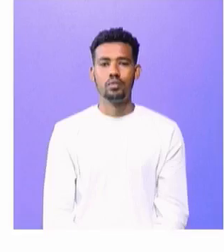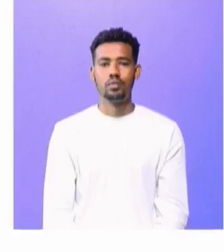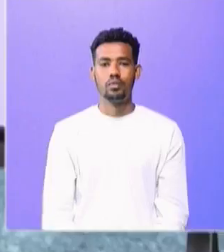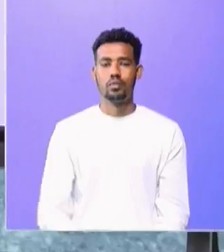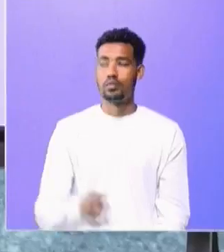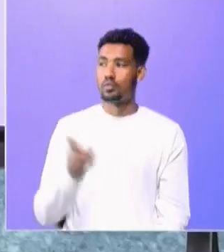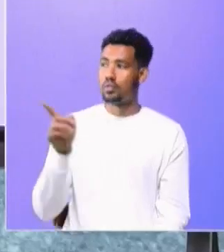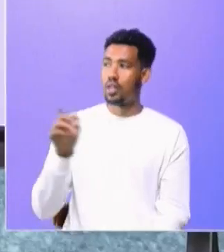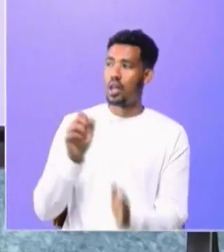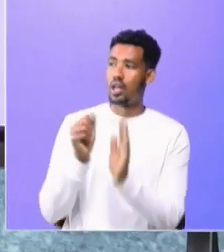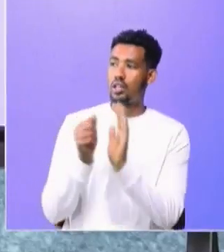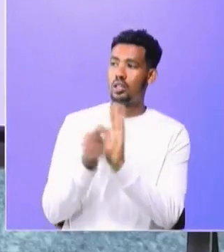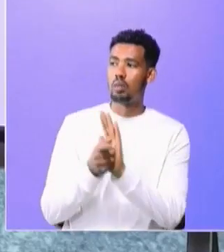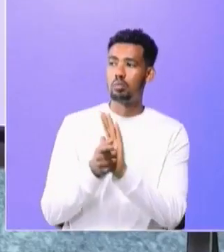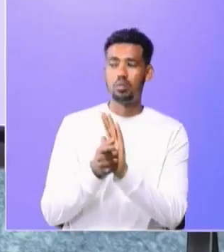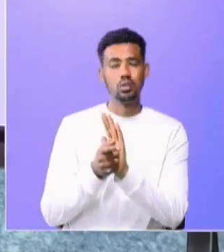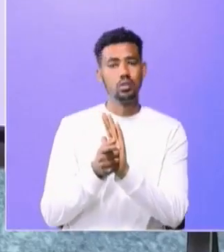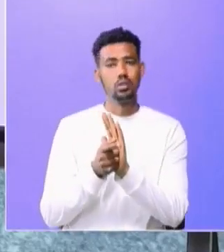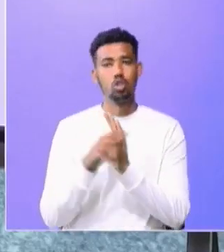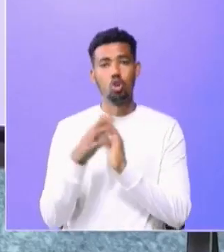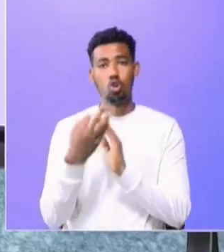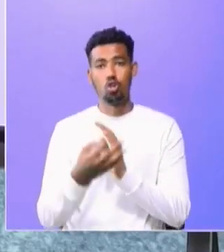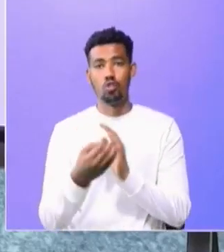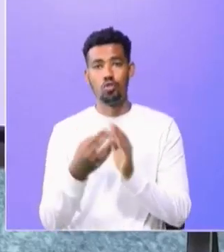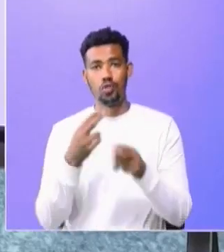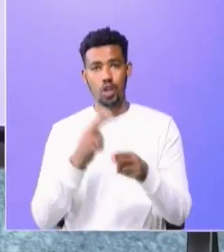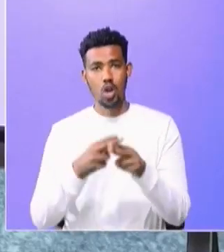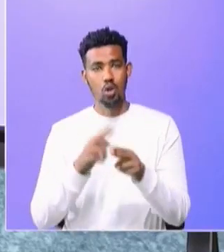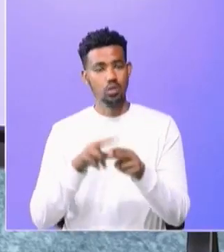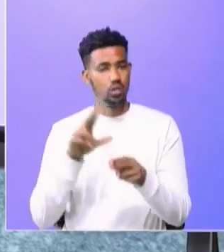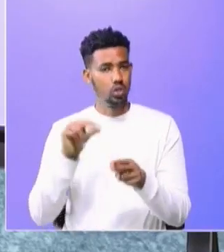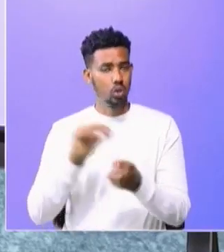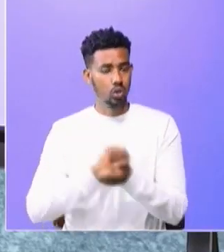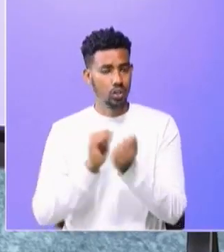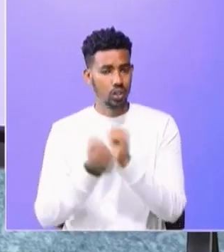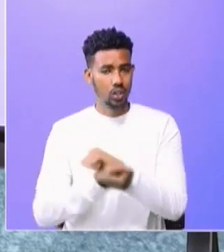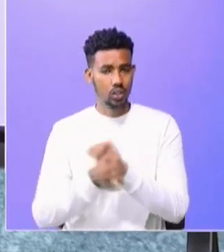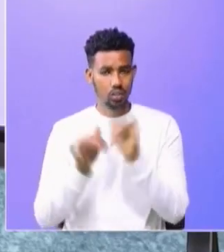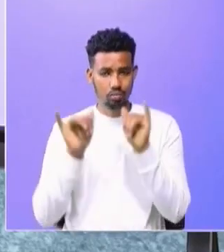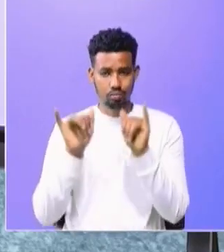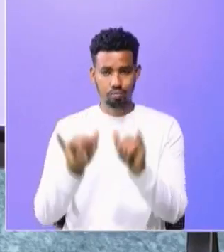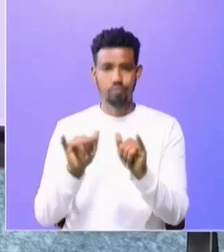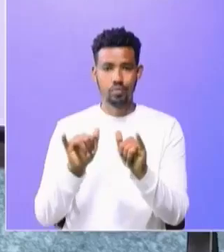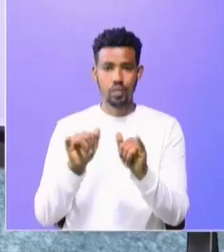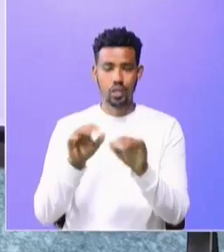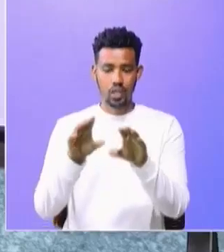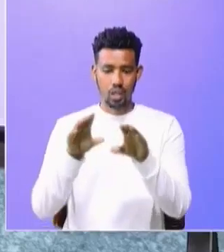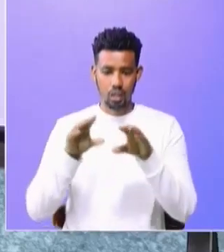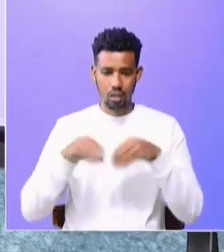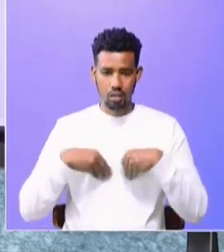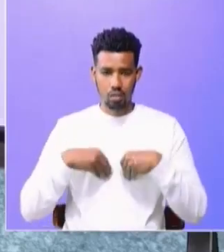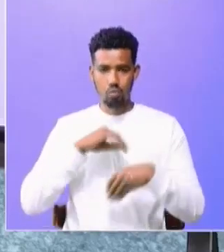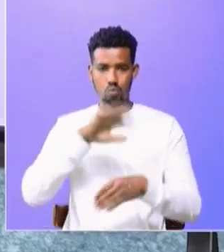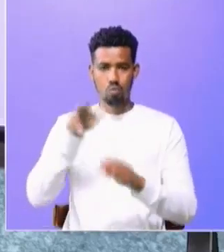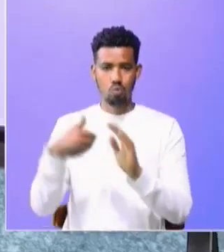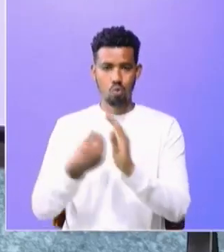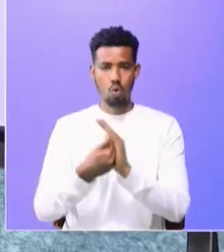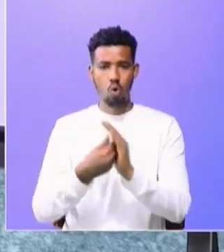These are examples of nouns not changing at all. We are just taking the whole word